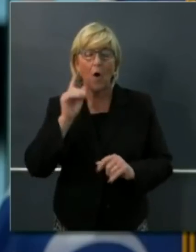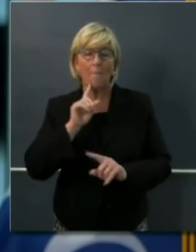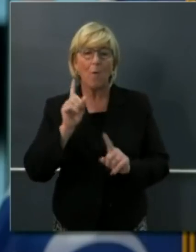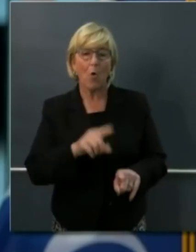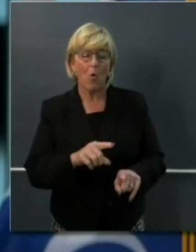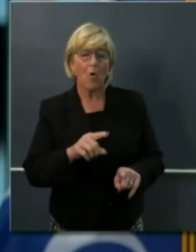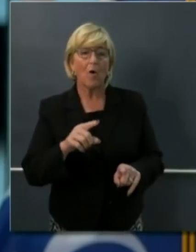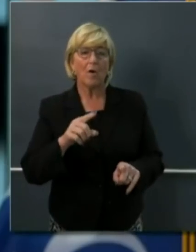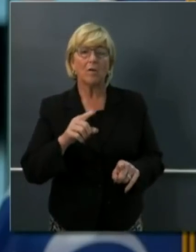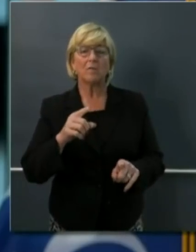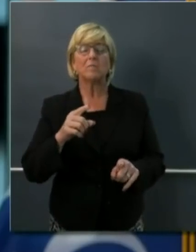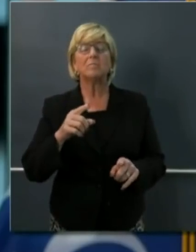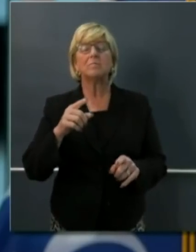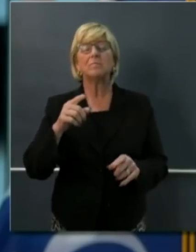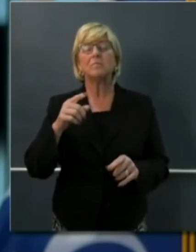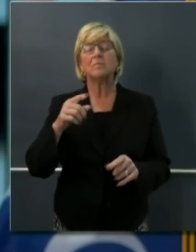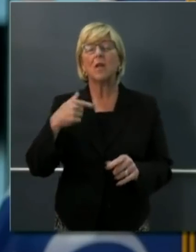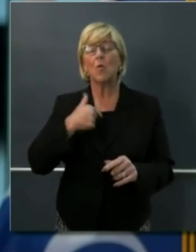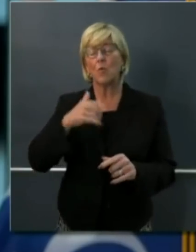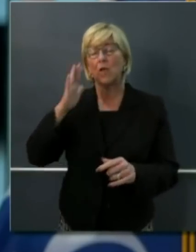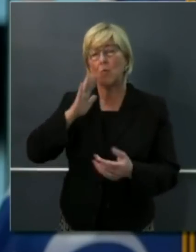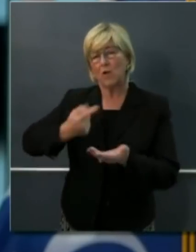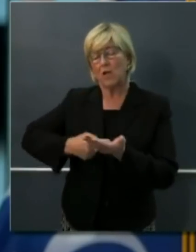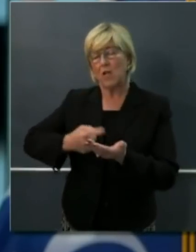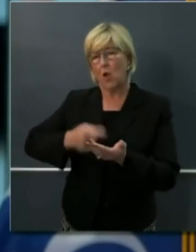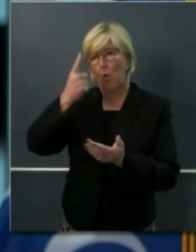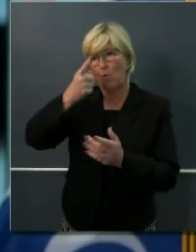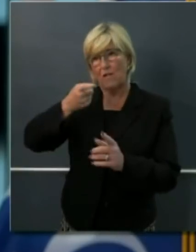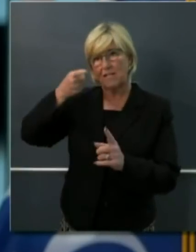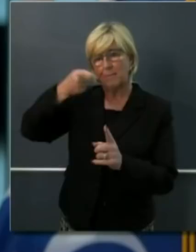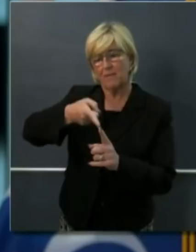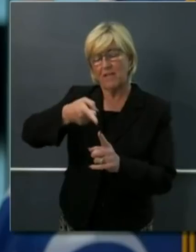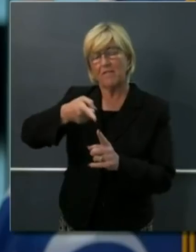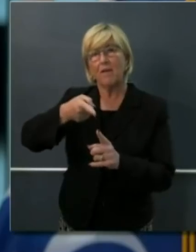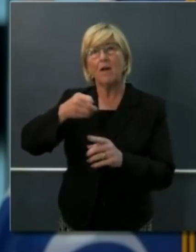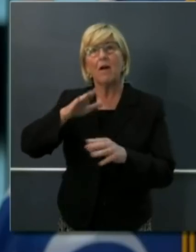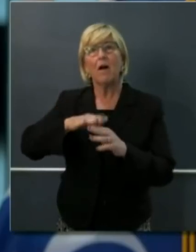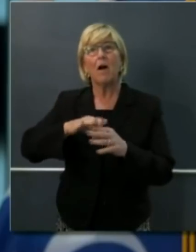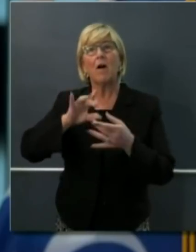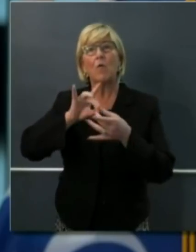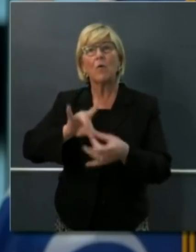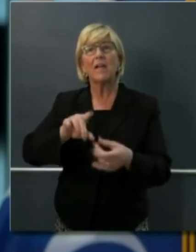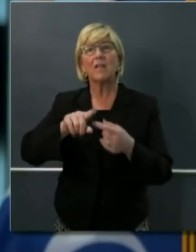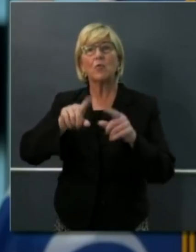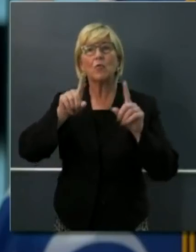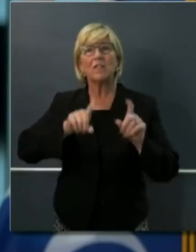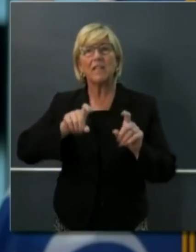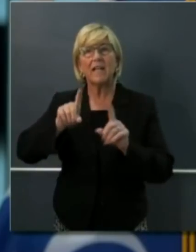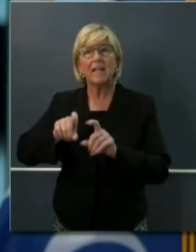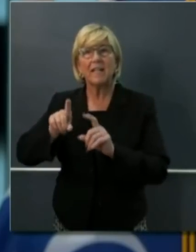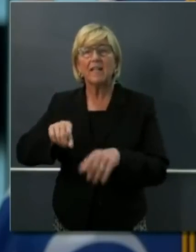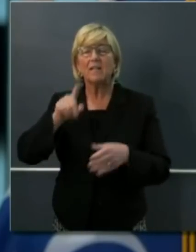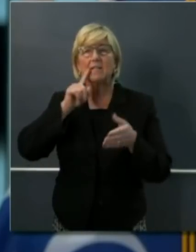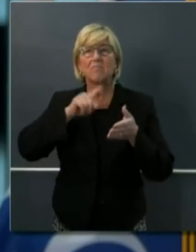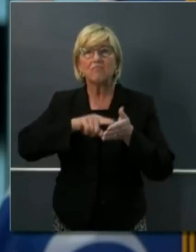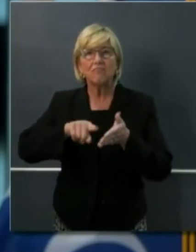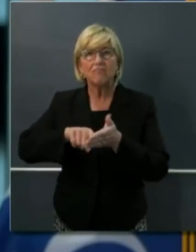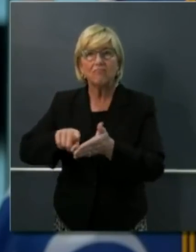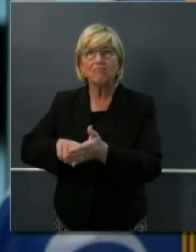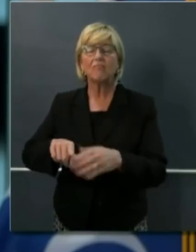dive deep into one of those indicators, specifically on the area of testing, tracking,